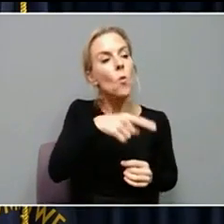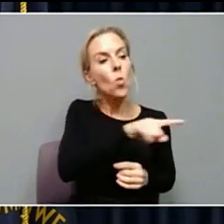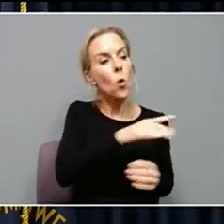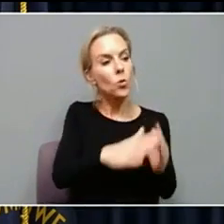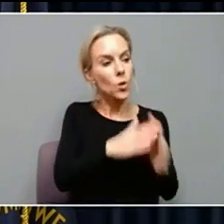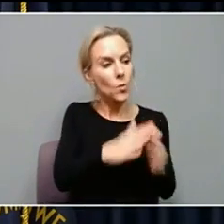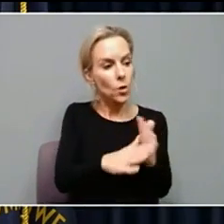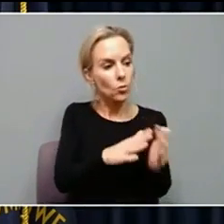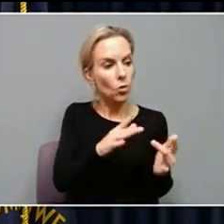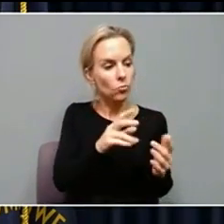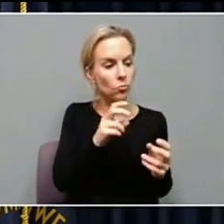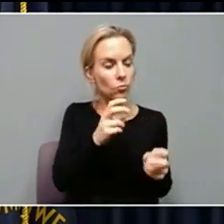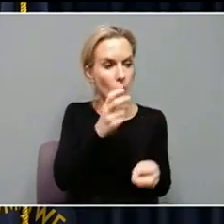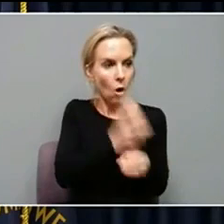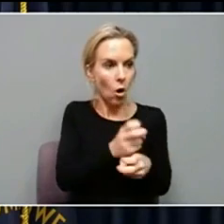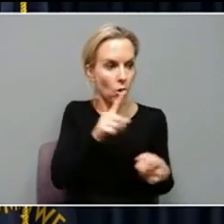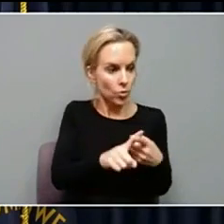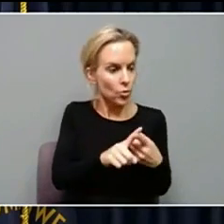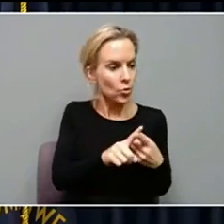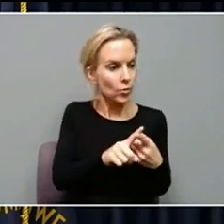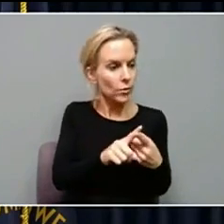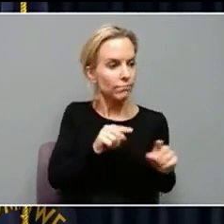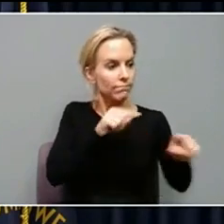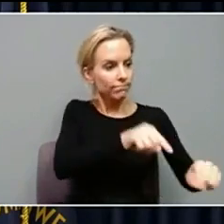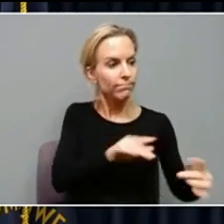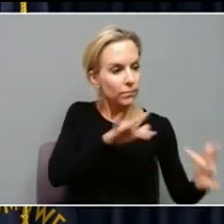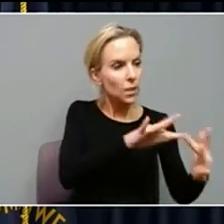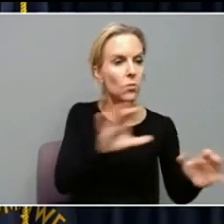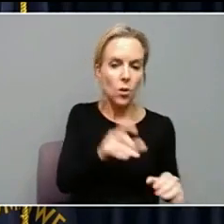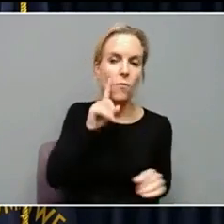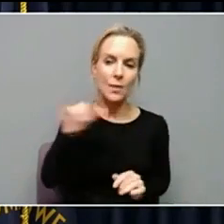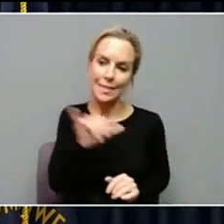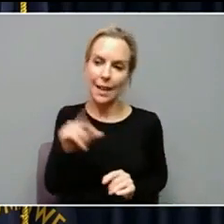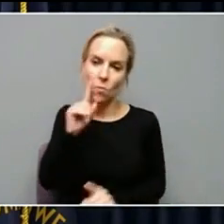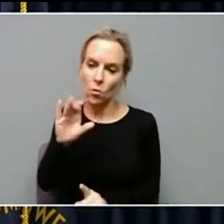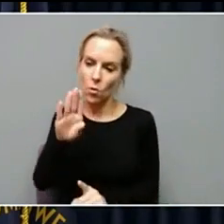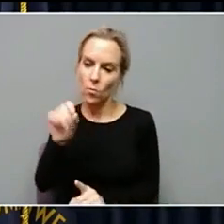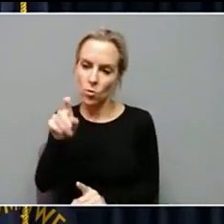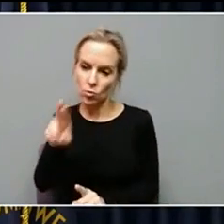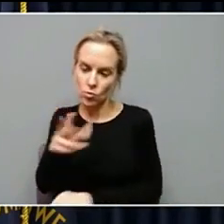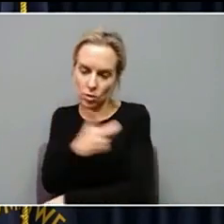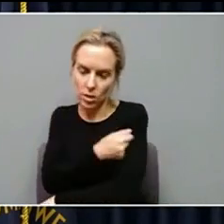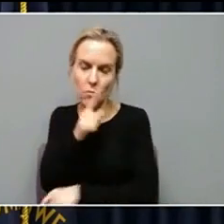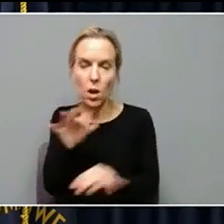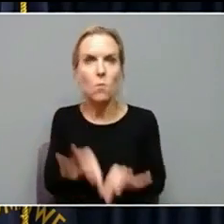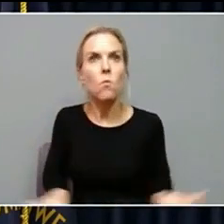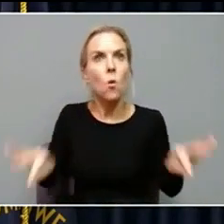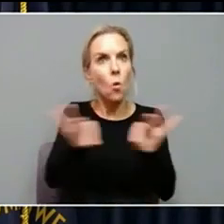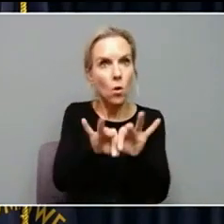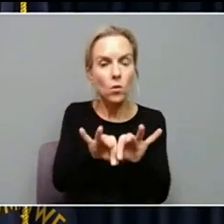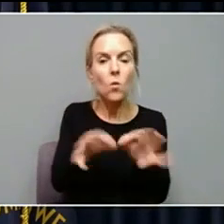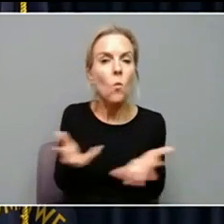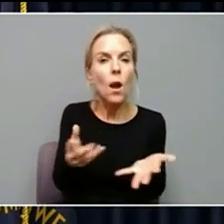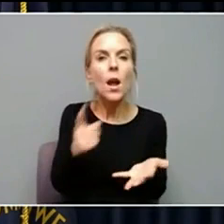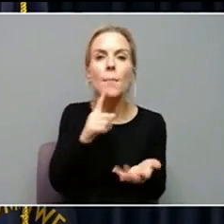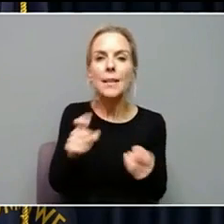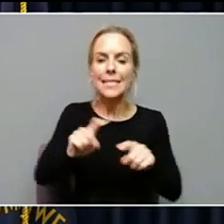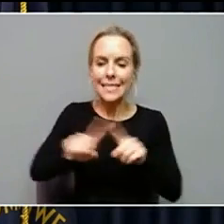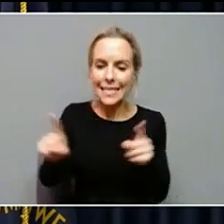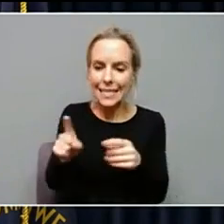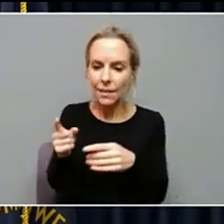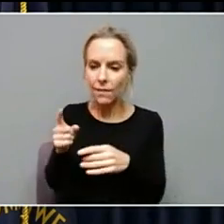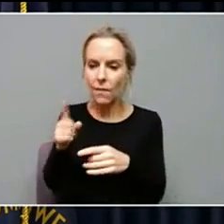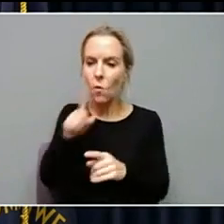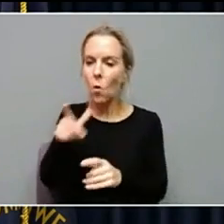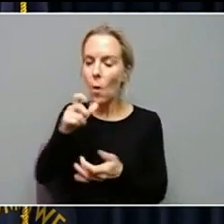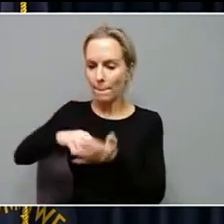two, we do for shot three. But really important when we talk about it, to always make sure we're talking about there being a difference for immunocompromised people